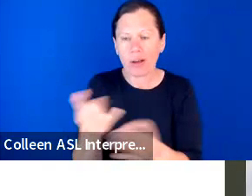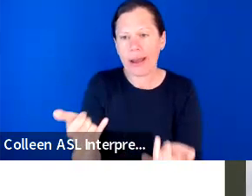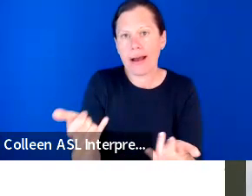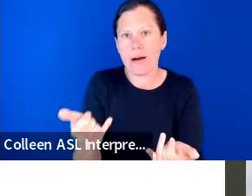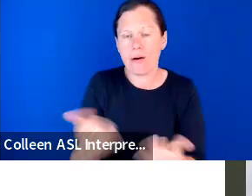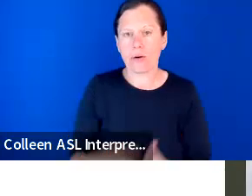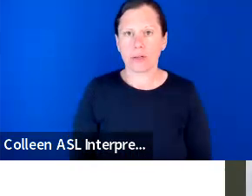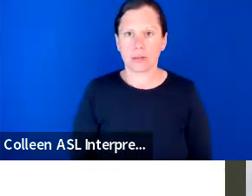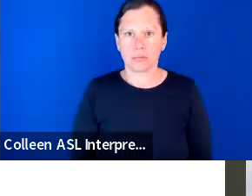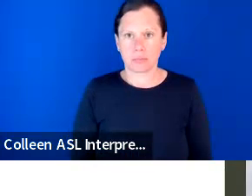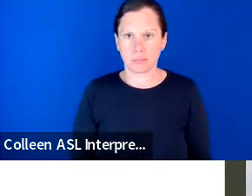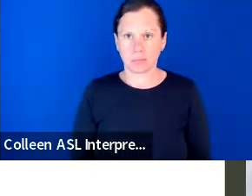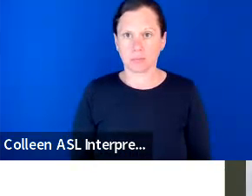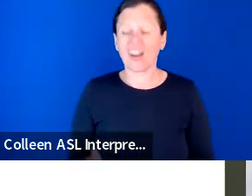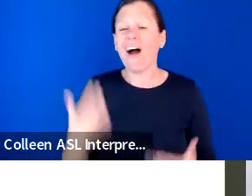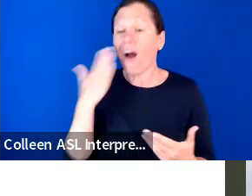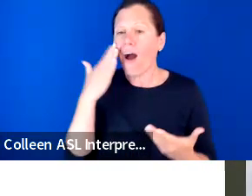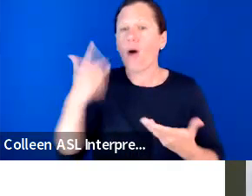in our families and in our communities.